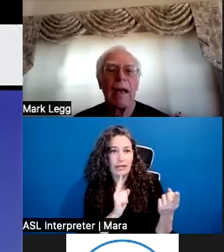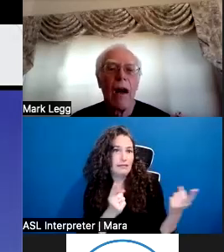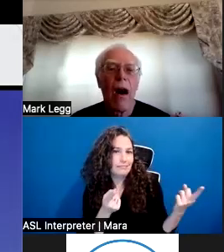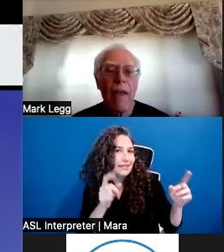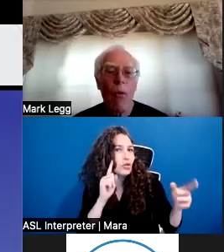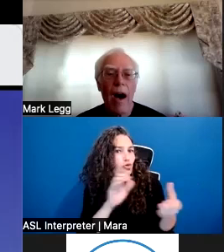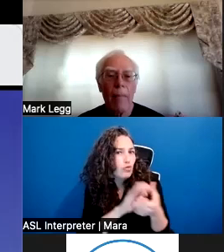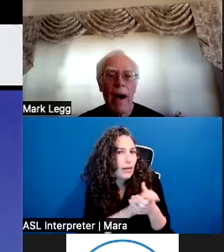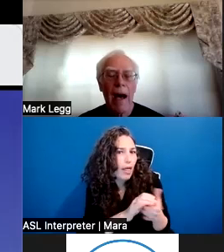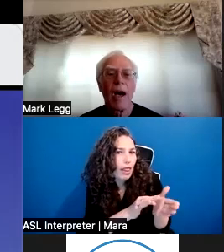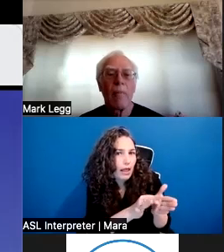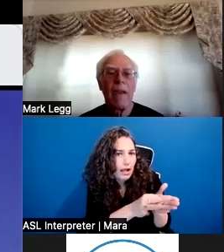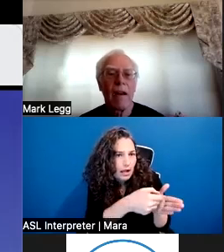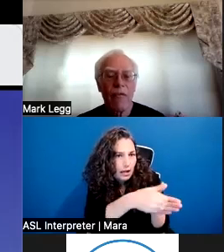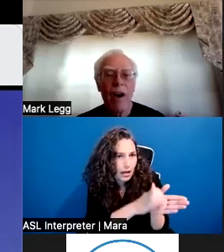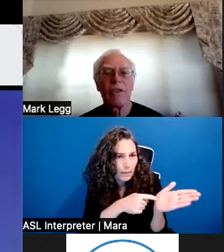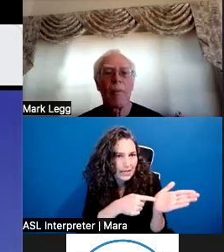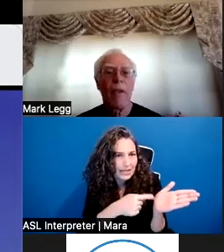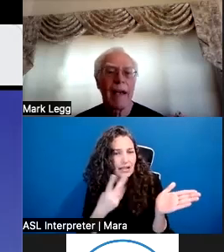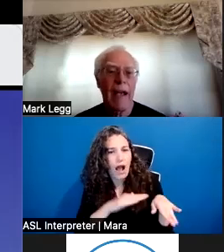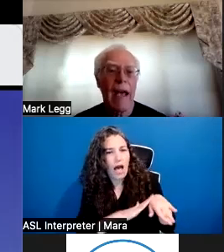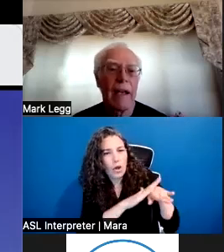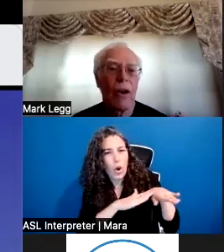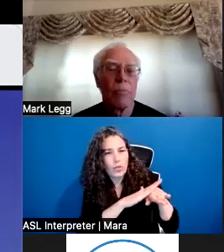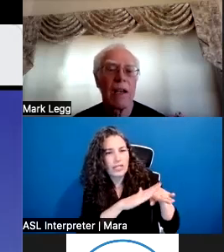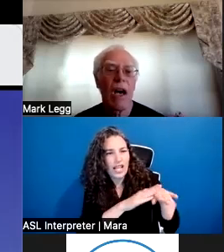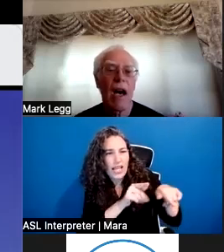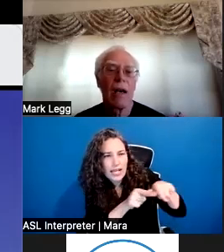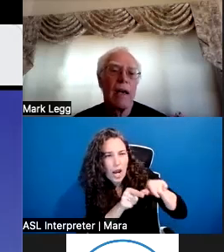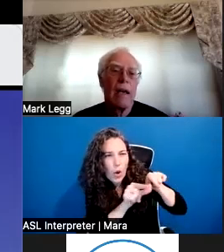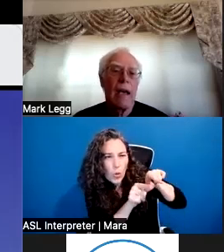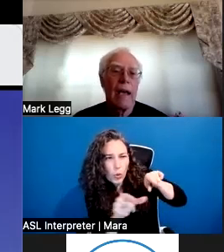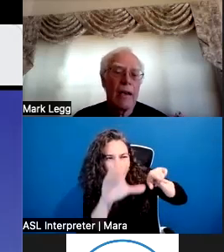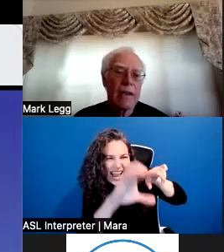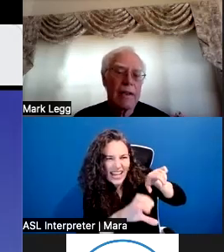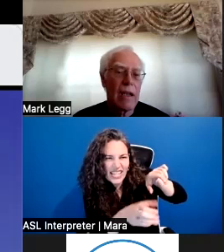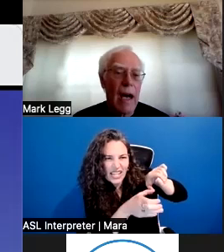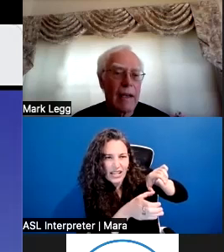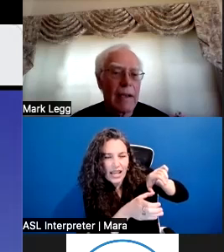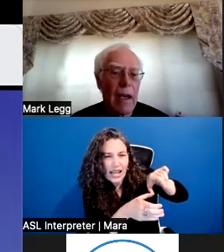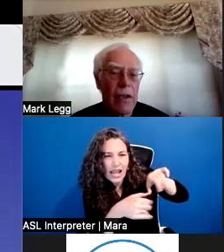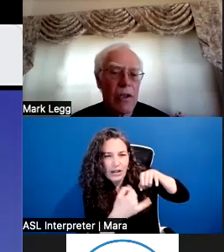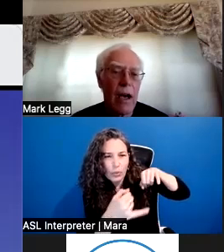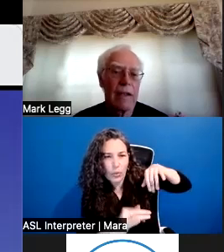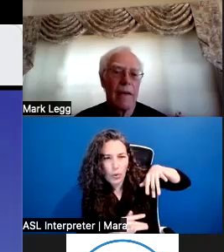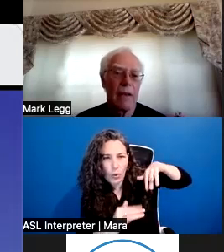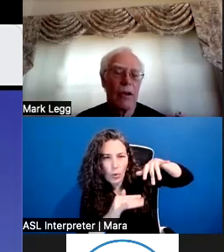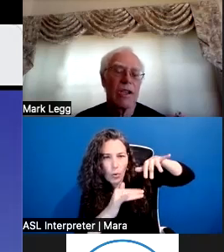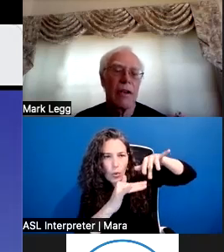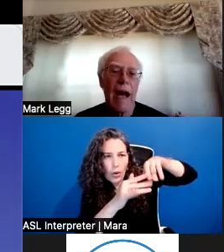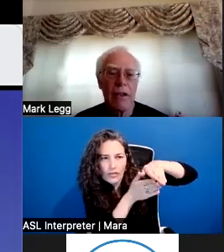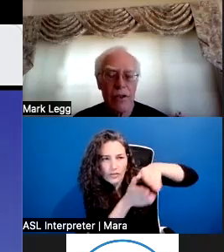canyon. All that water piles up and then it funnels up that canyon and goes much higher. And Costas and Lacus and others saw in